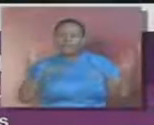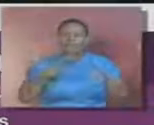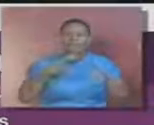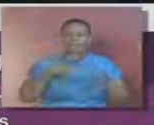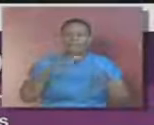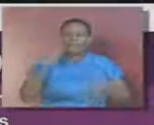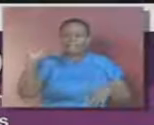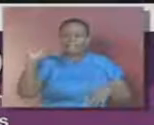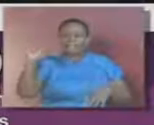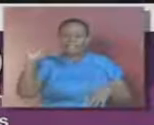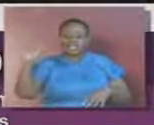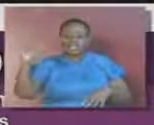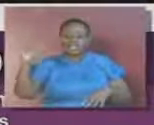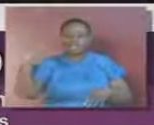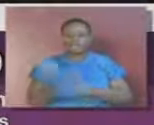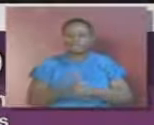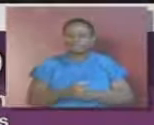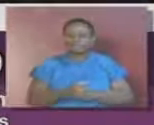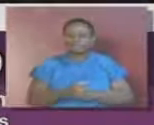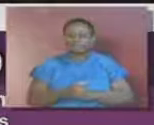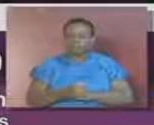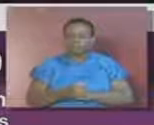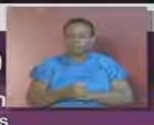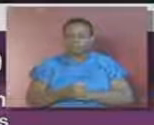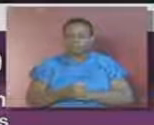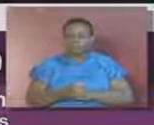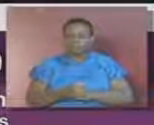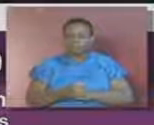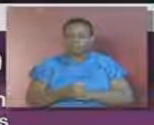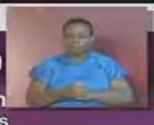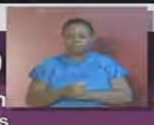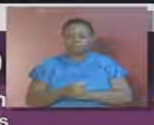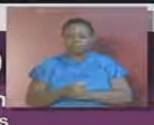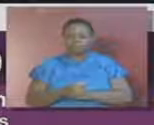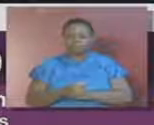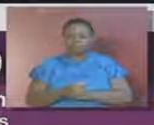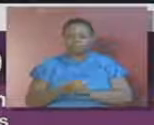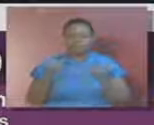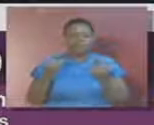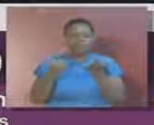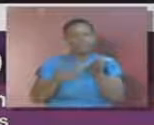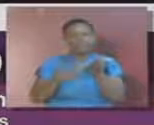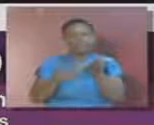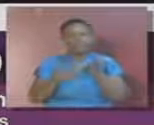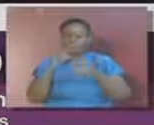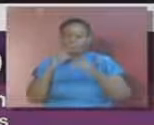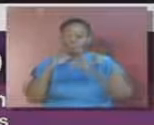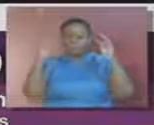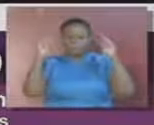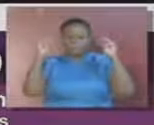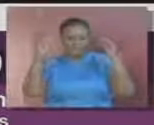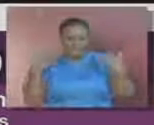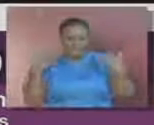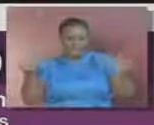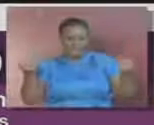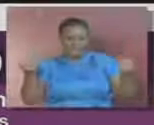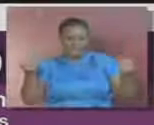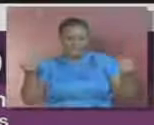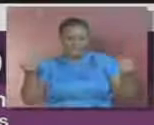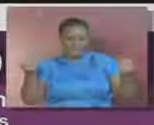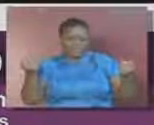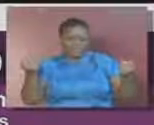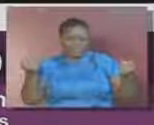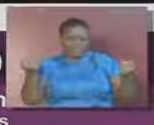Communications. I'm referring specifically to the Ministry of Health press release yesterday concerning the